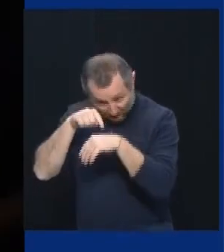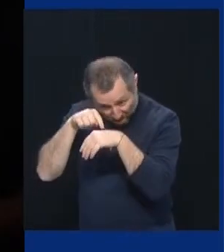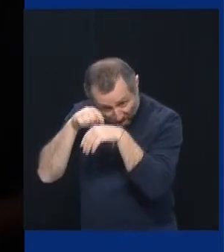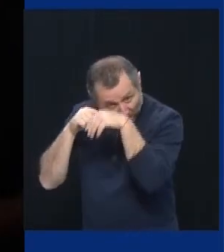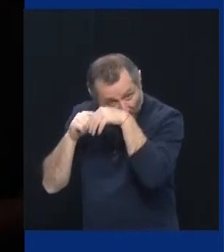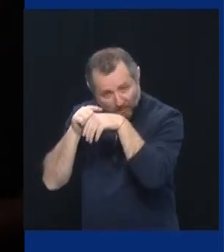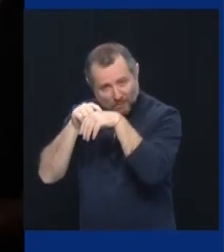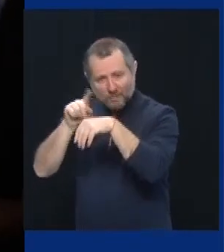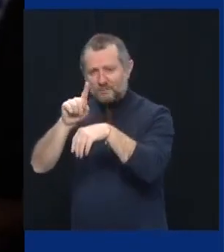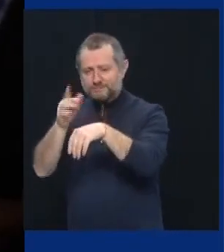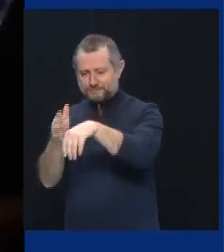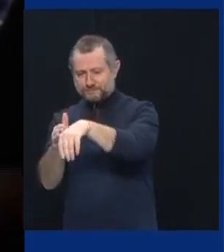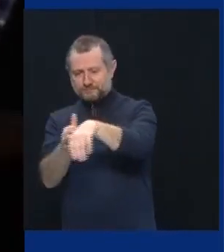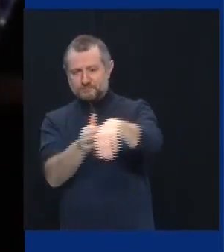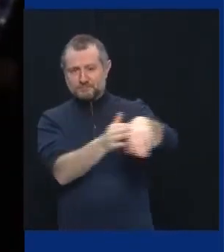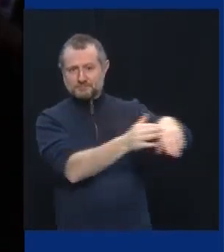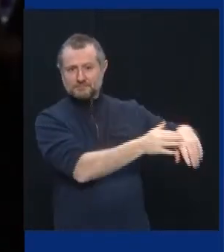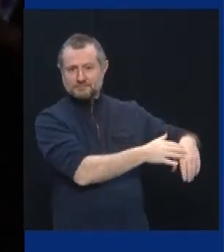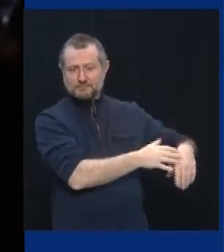of.